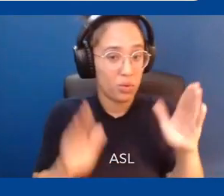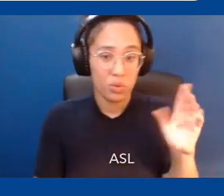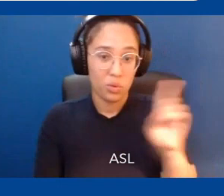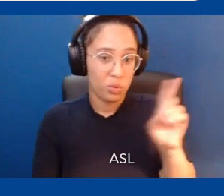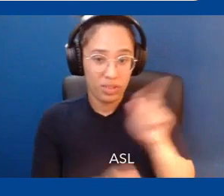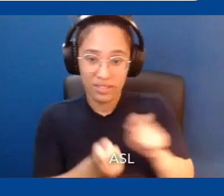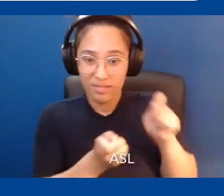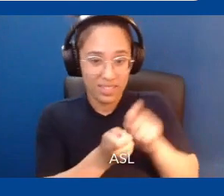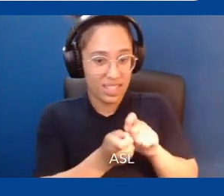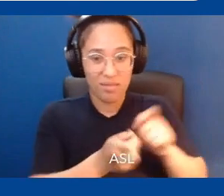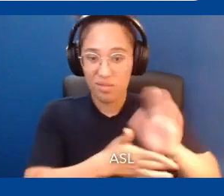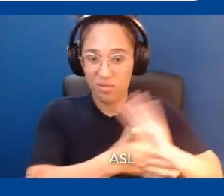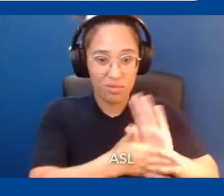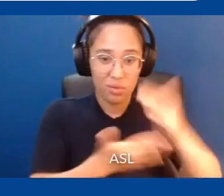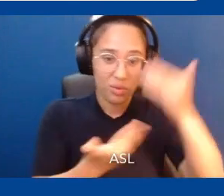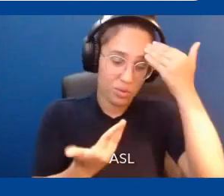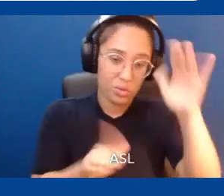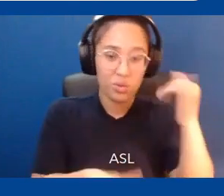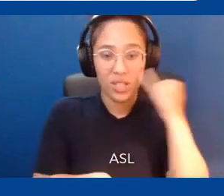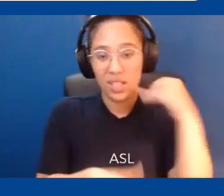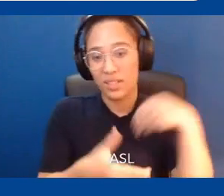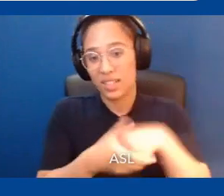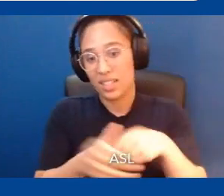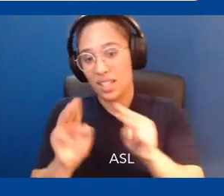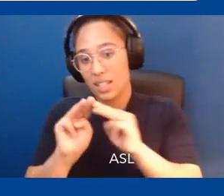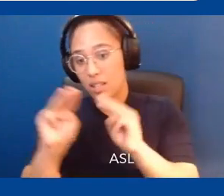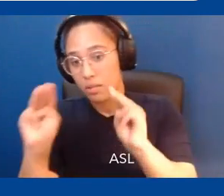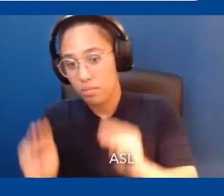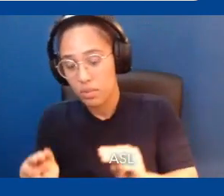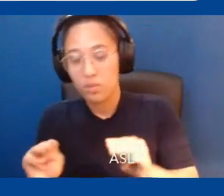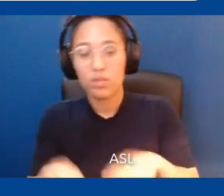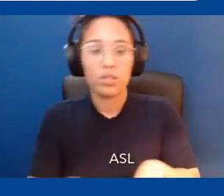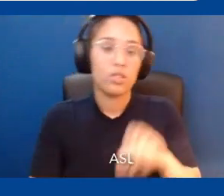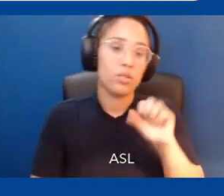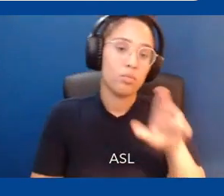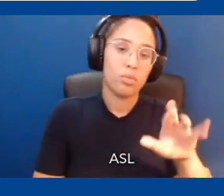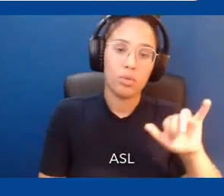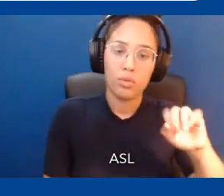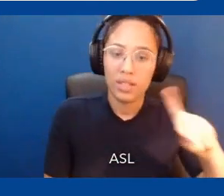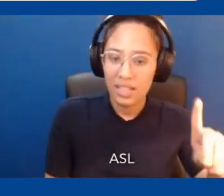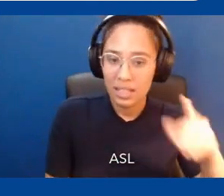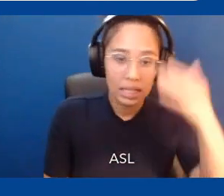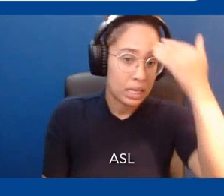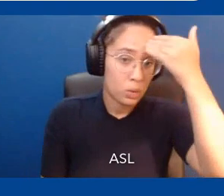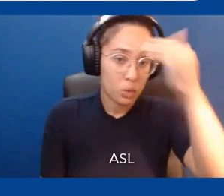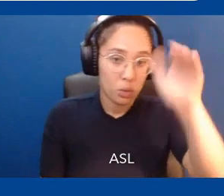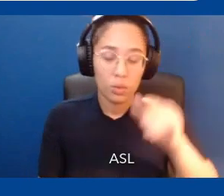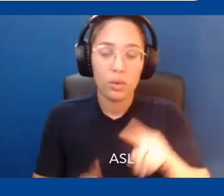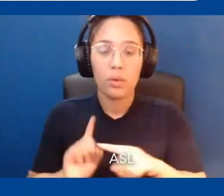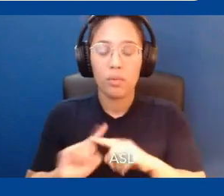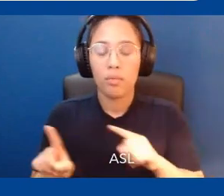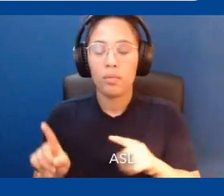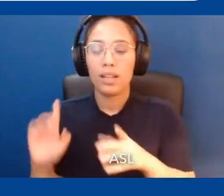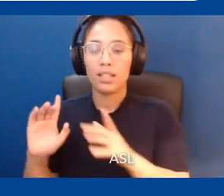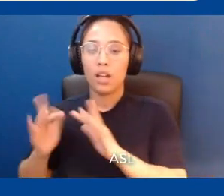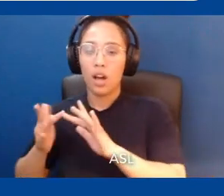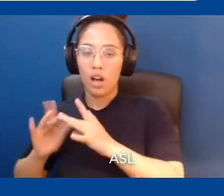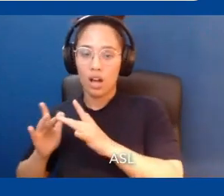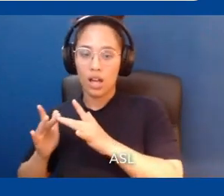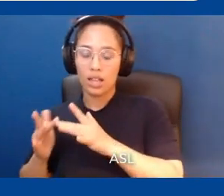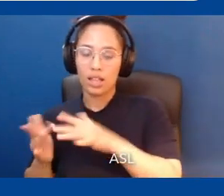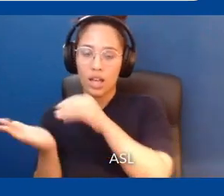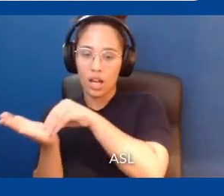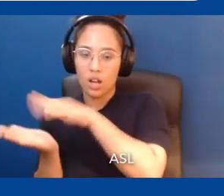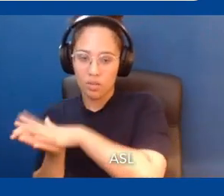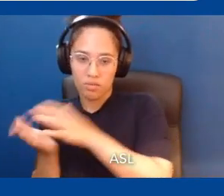those are in the Peabody. But the digital archive, and here we're talking about the whole body of recordings, not just